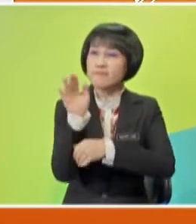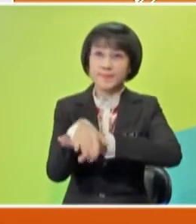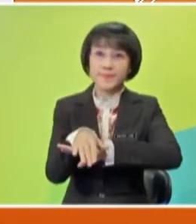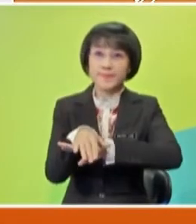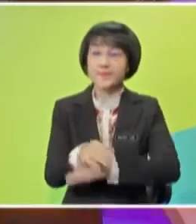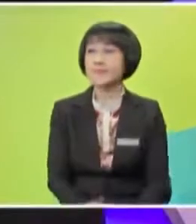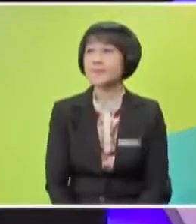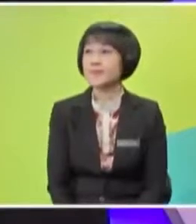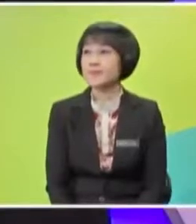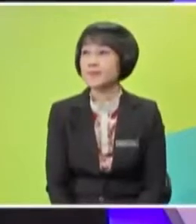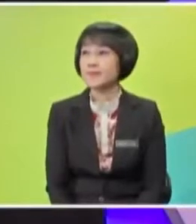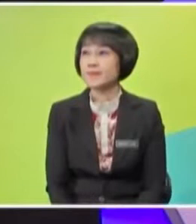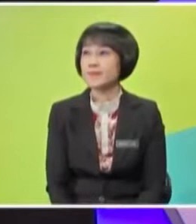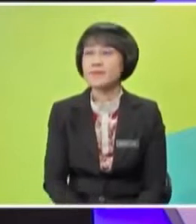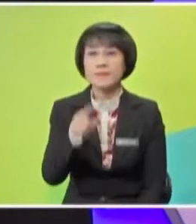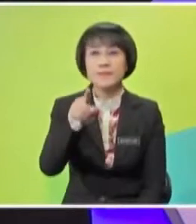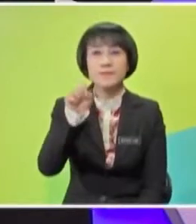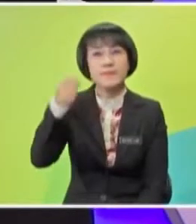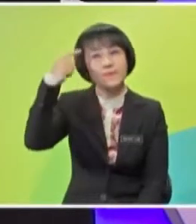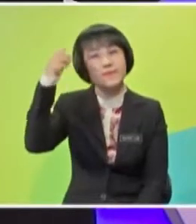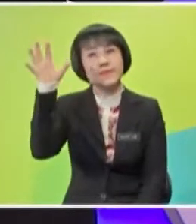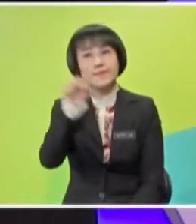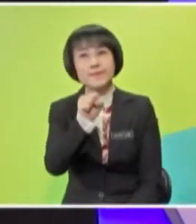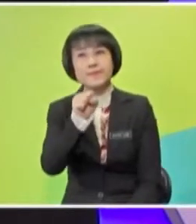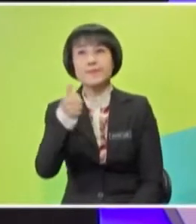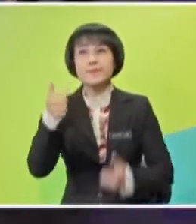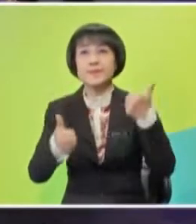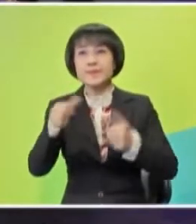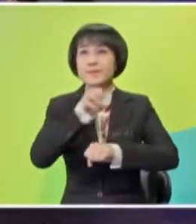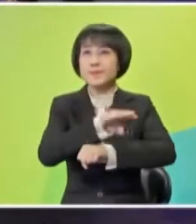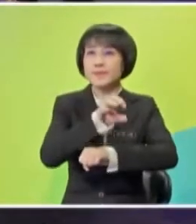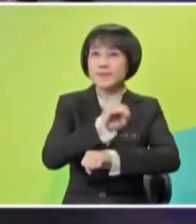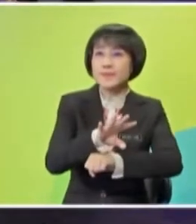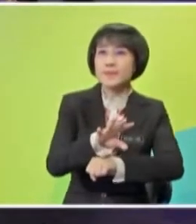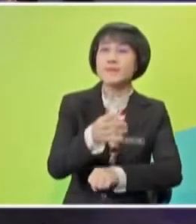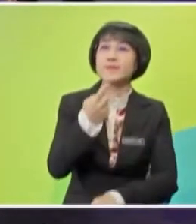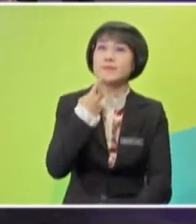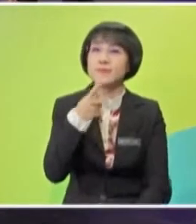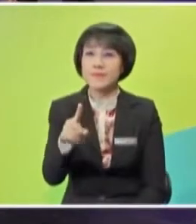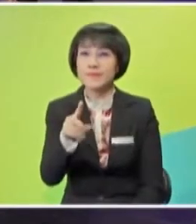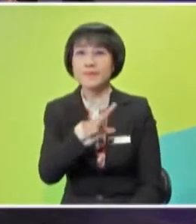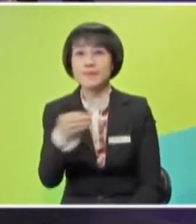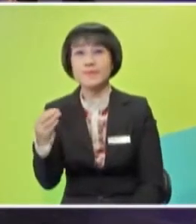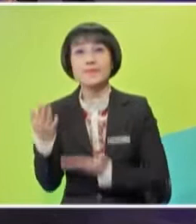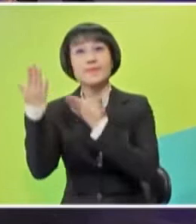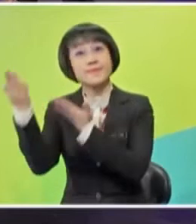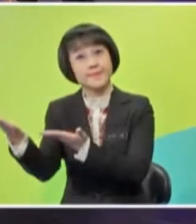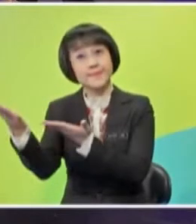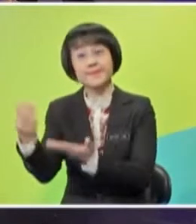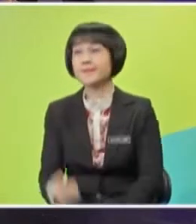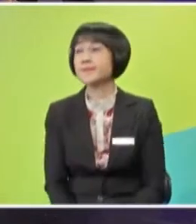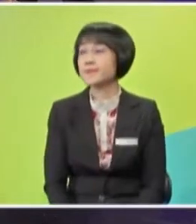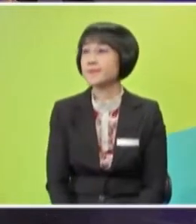I'm reading, maybe you can make a guess. So we will let our friend make a guess first. Okay. Maybe just a